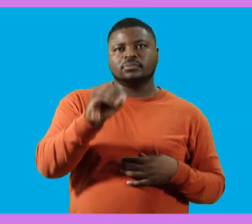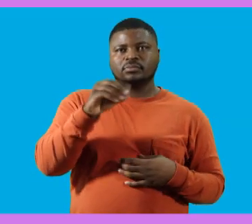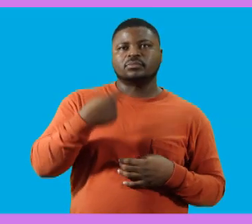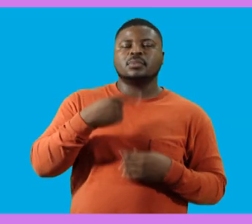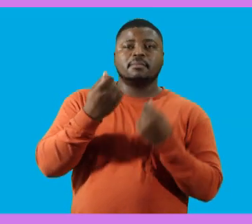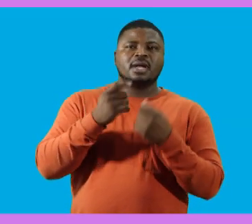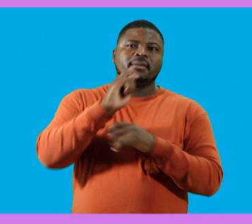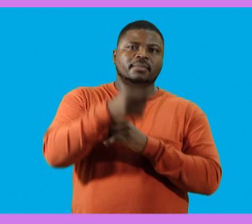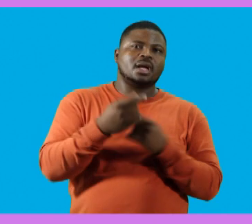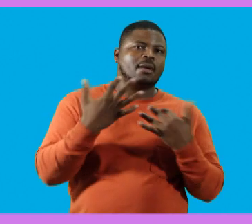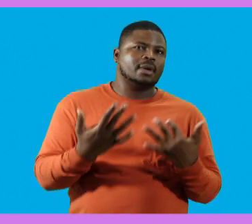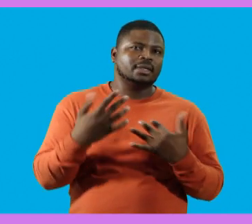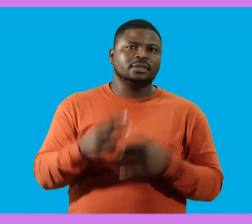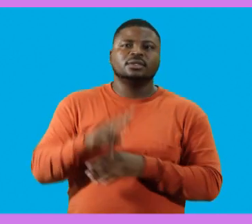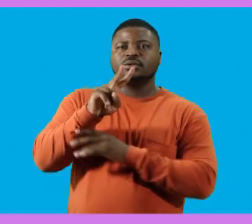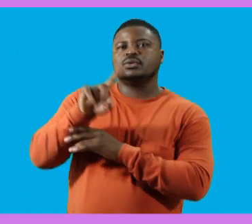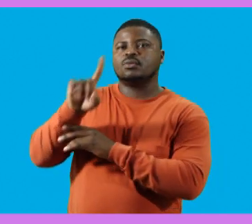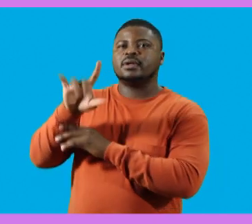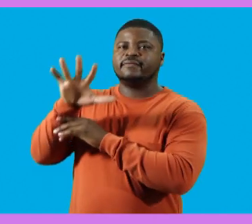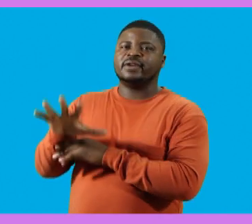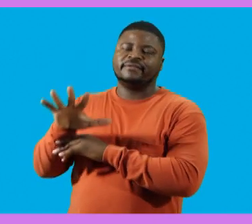So our cost will be